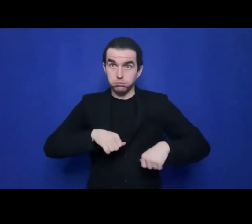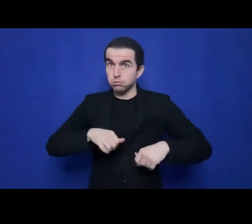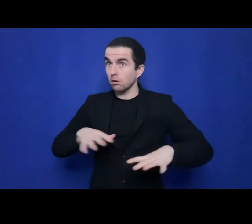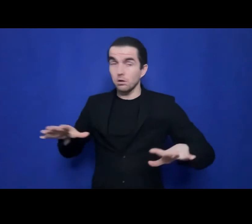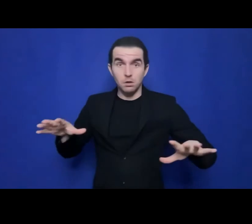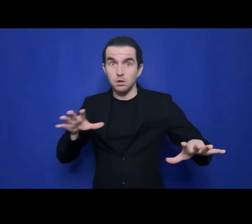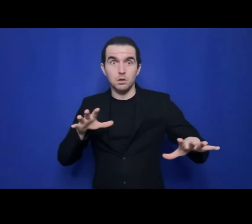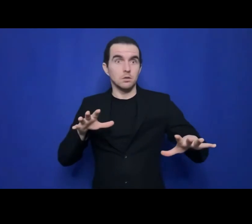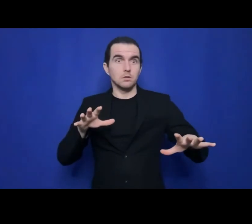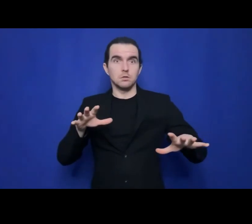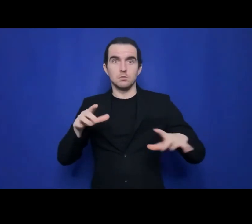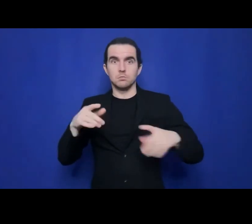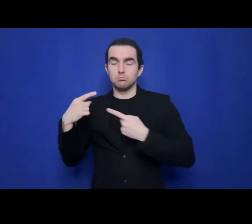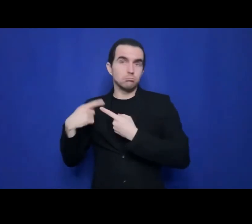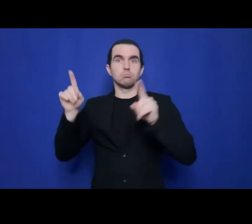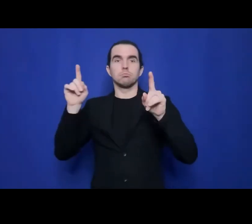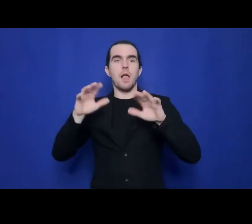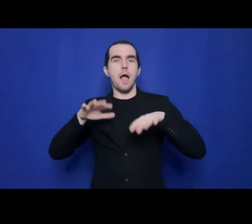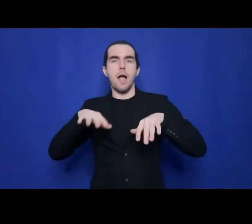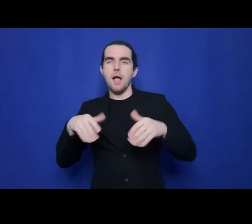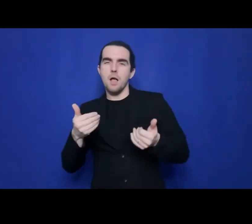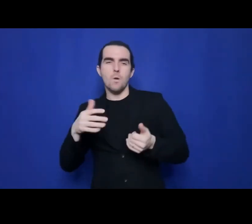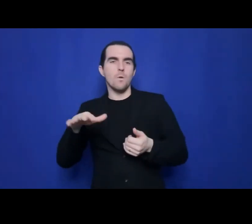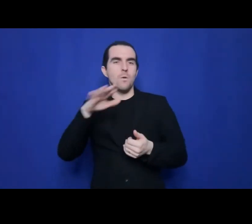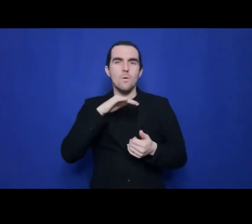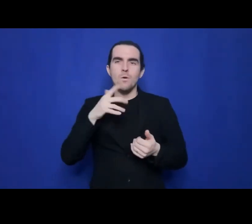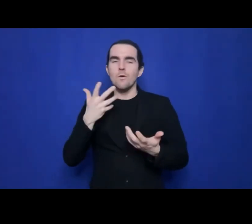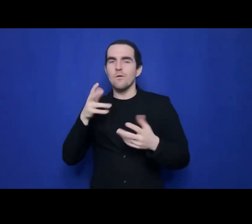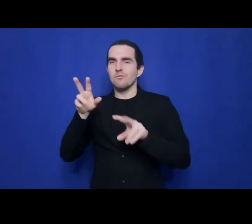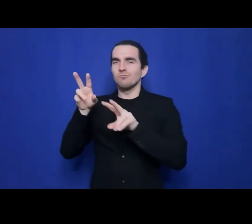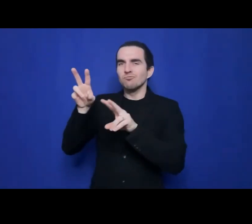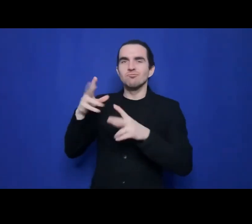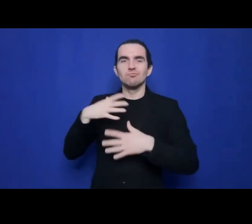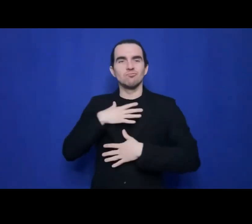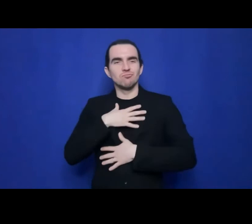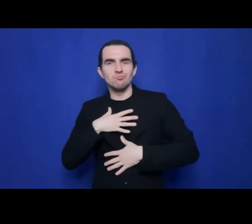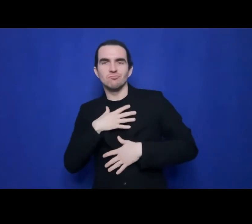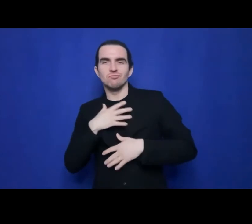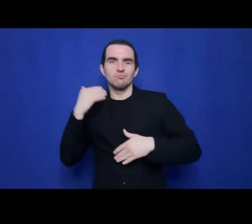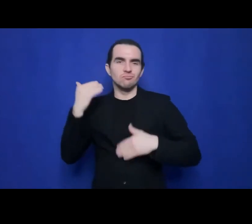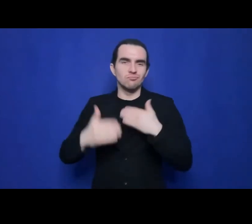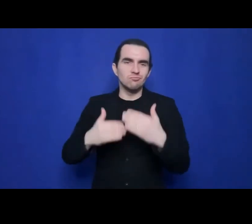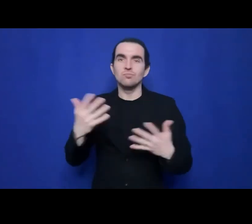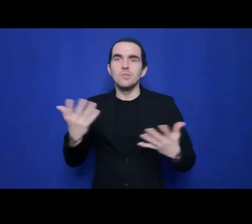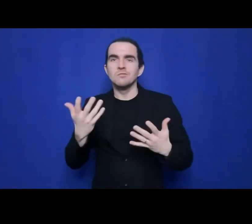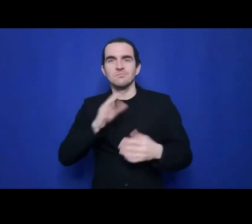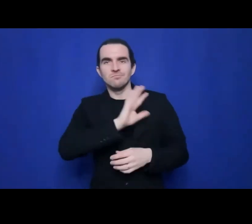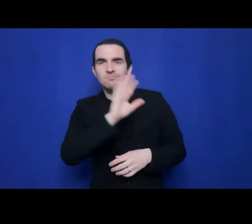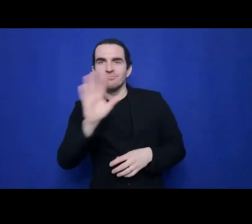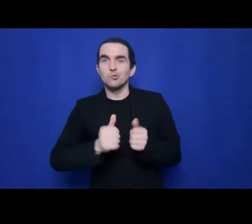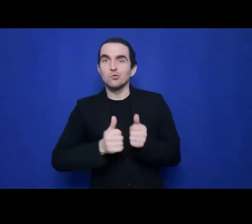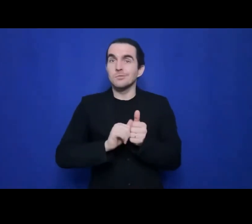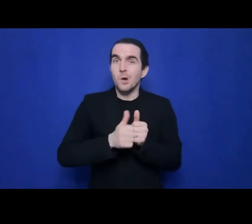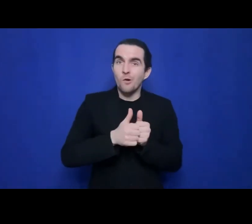doing sports, a un teatro, ir a distintos espacios